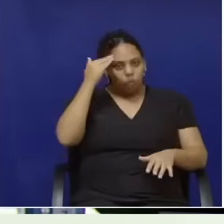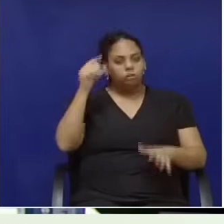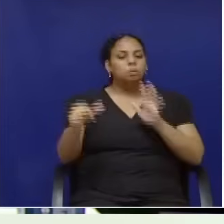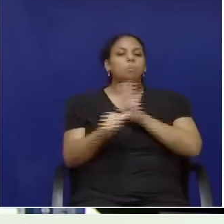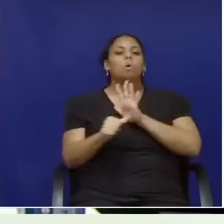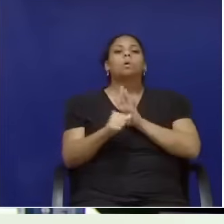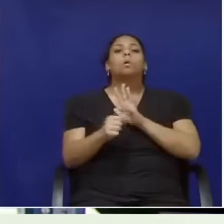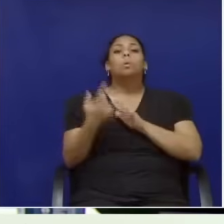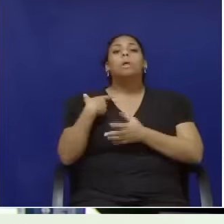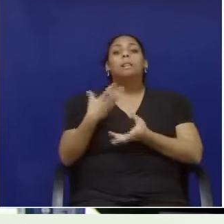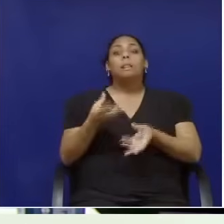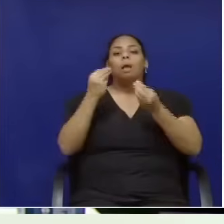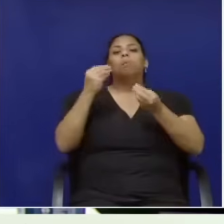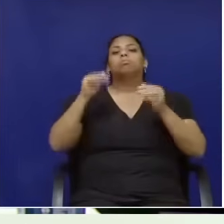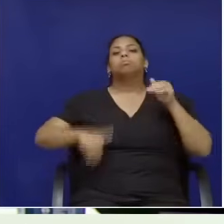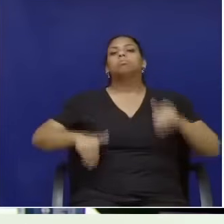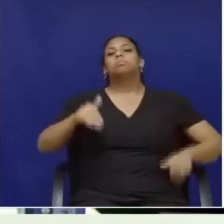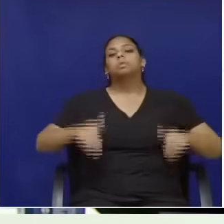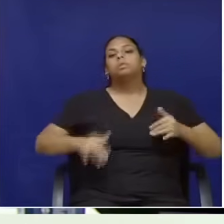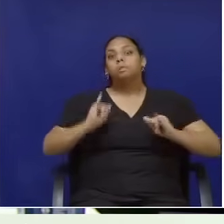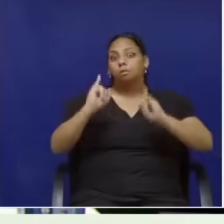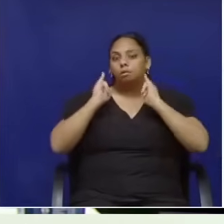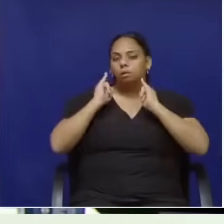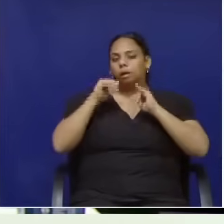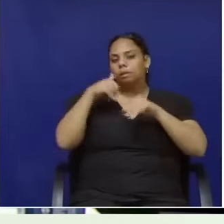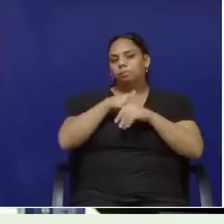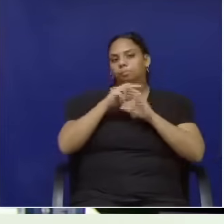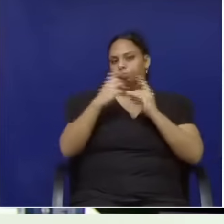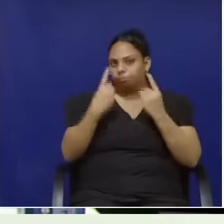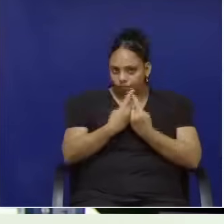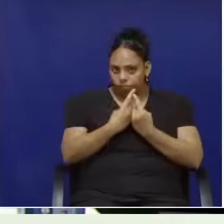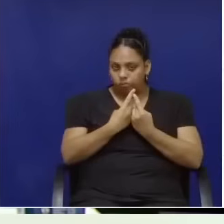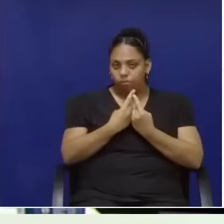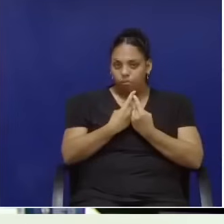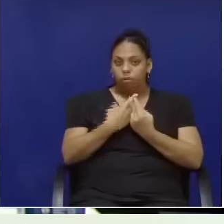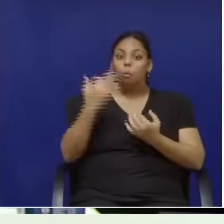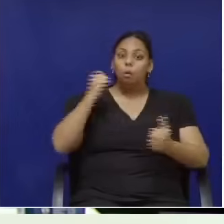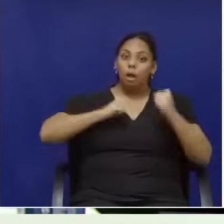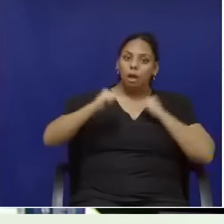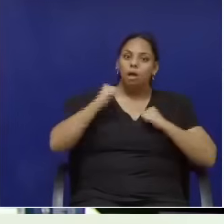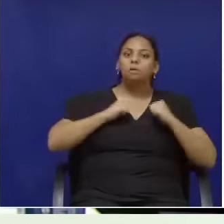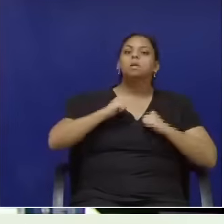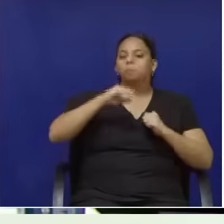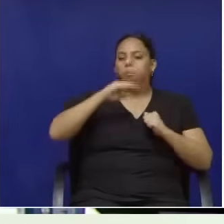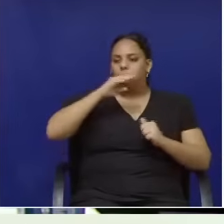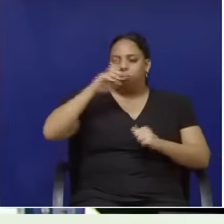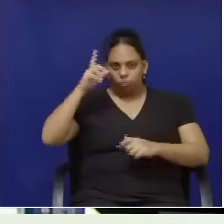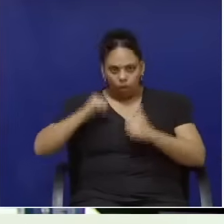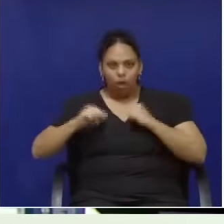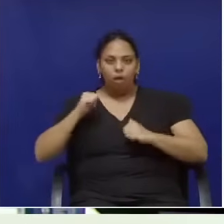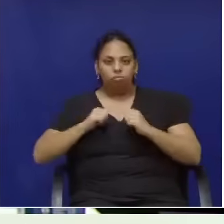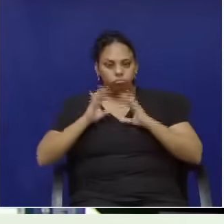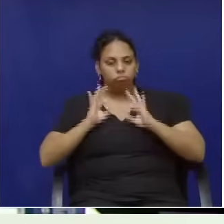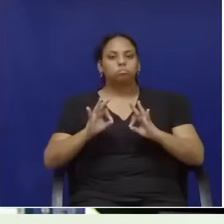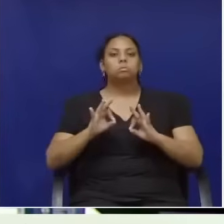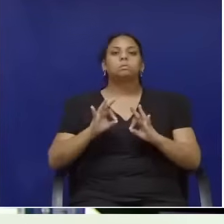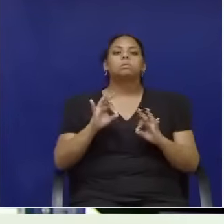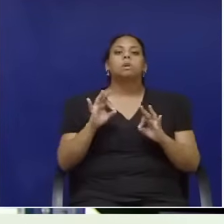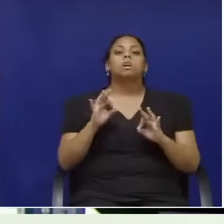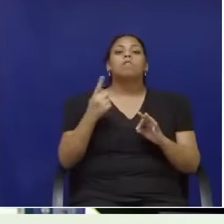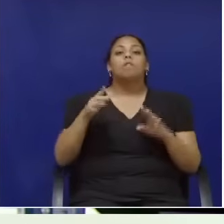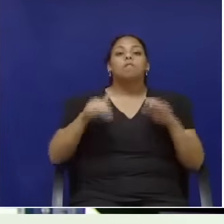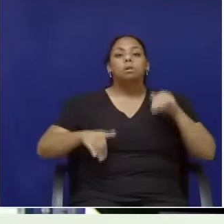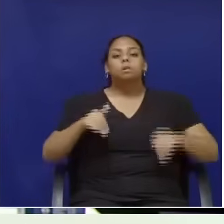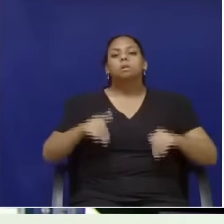of corruption serious in the department, and where we are able to act, we act decisively in this. For fraudulent,